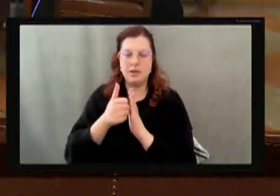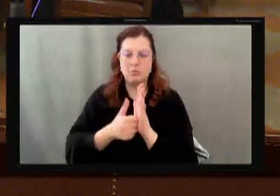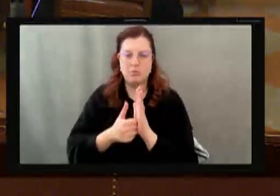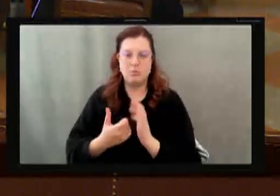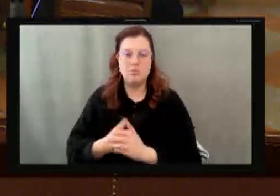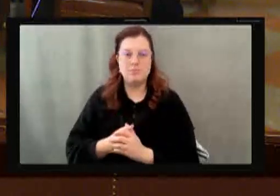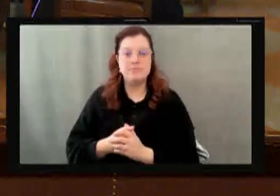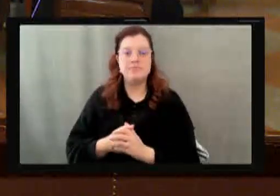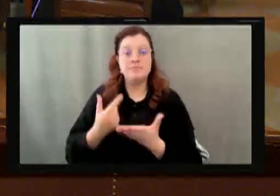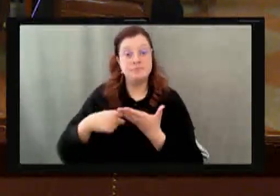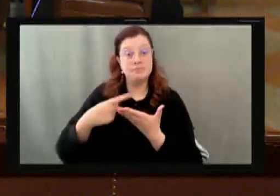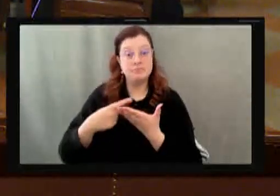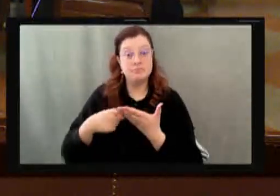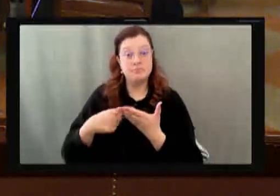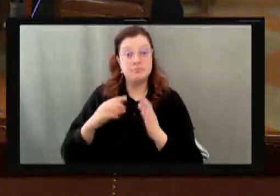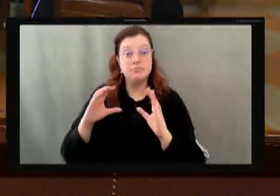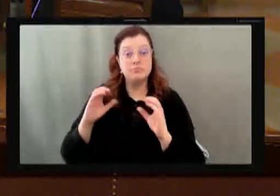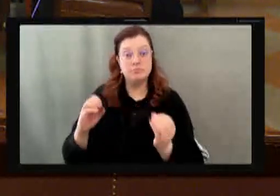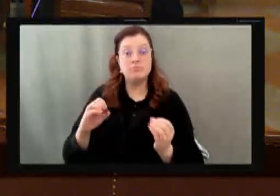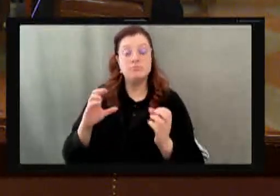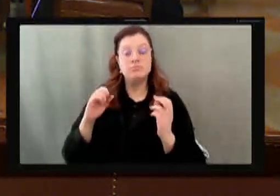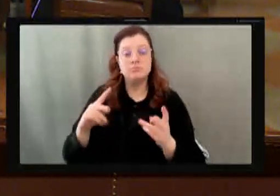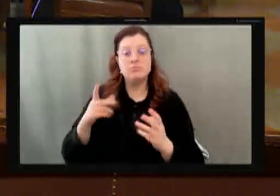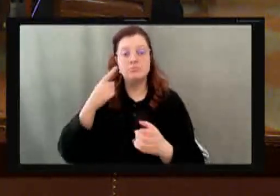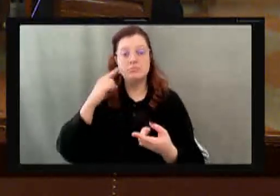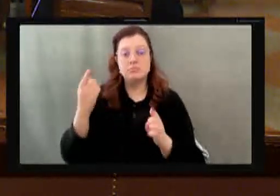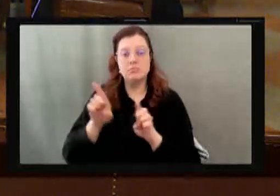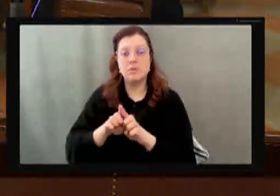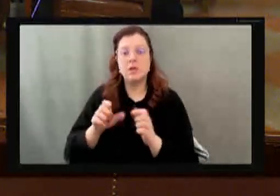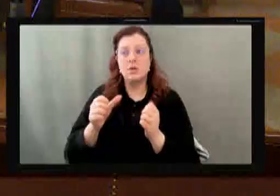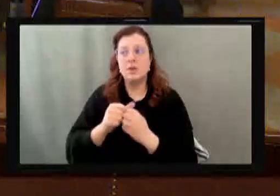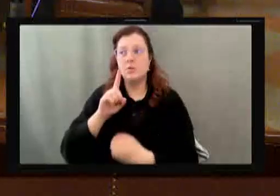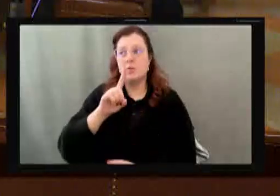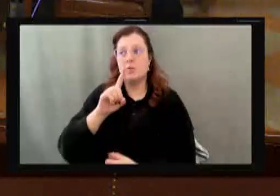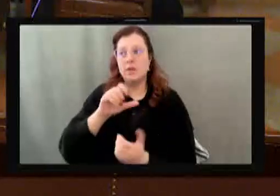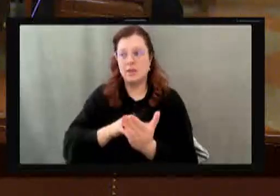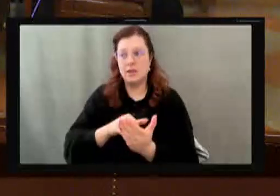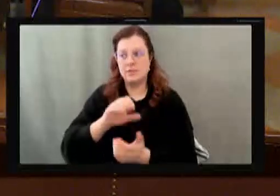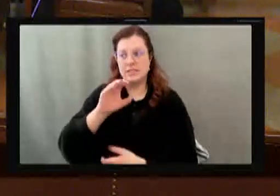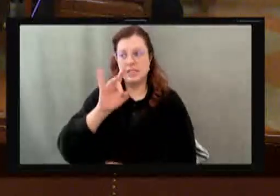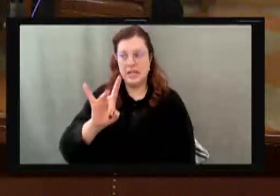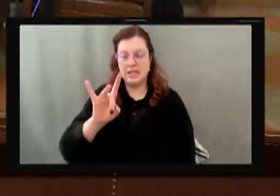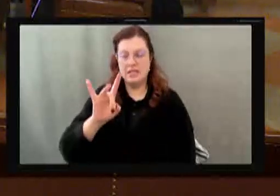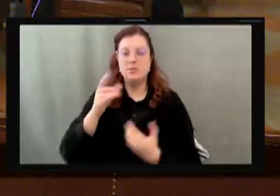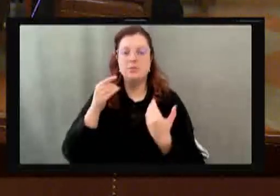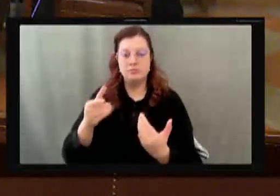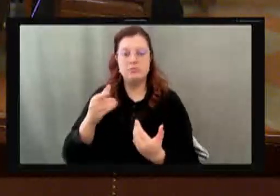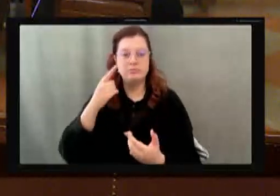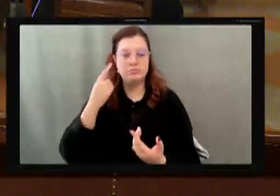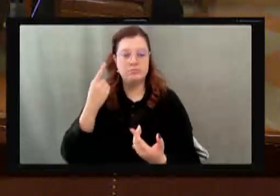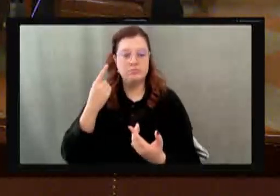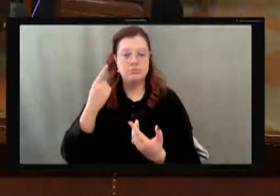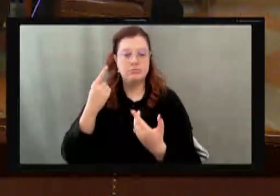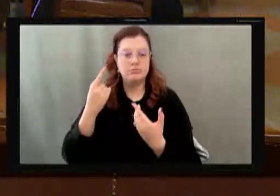Seeing none, all those in favor of Bill 1008, please indicate by saying aye. Aye. Aye. Aye.